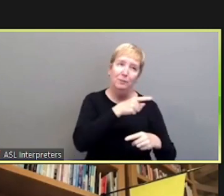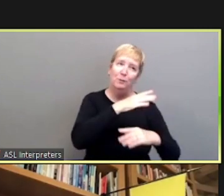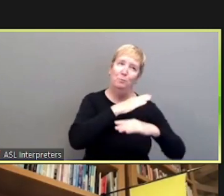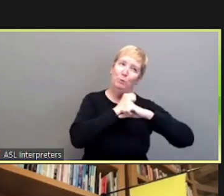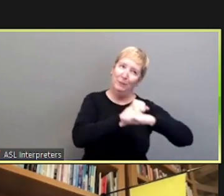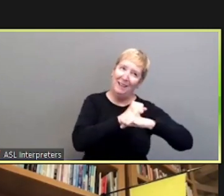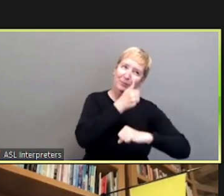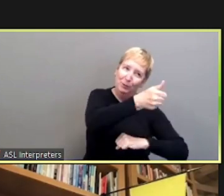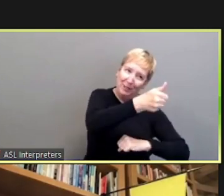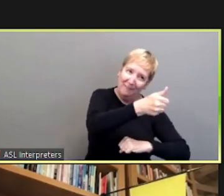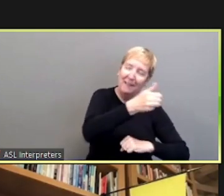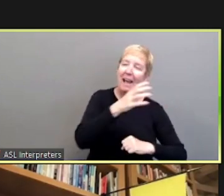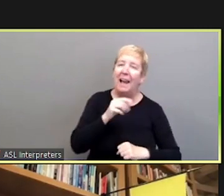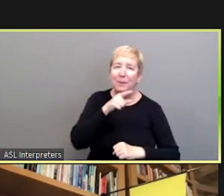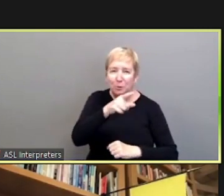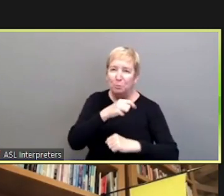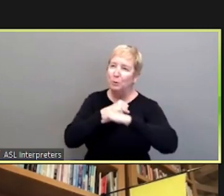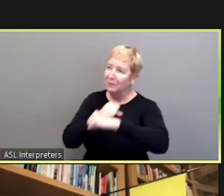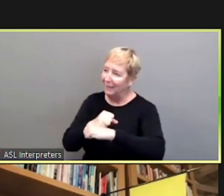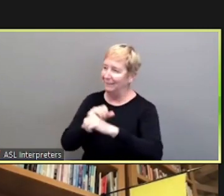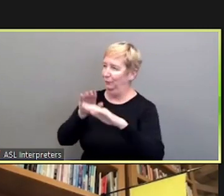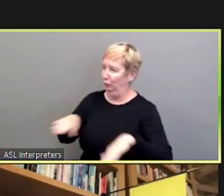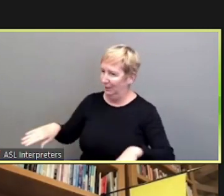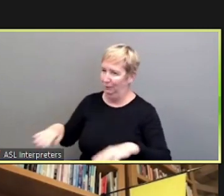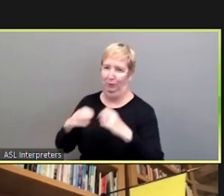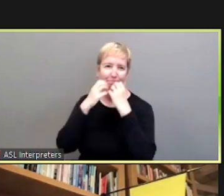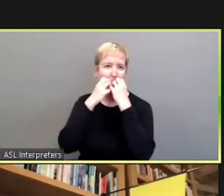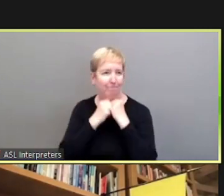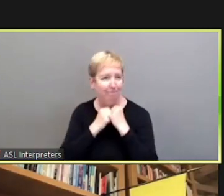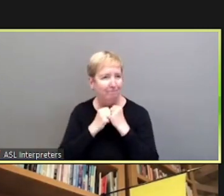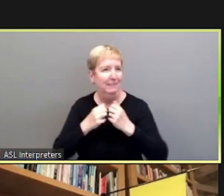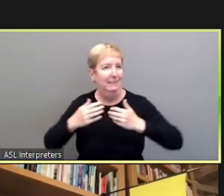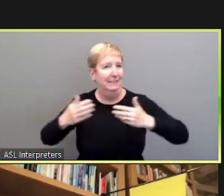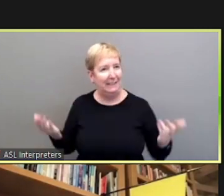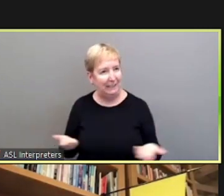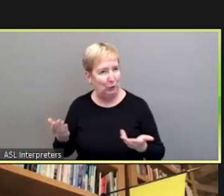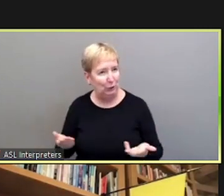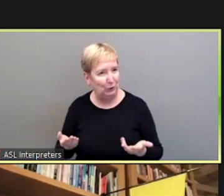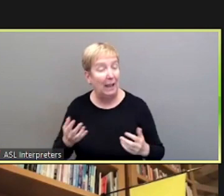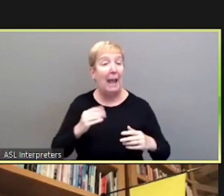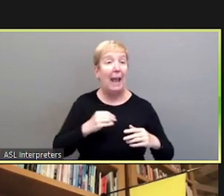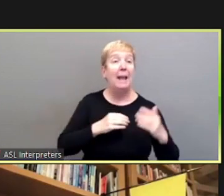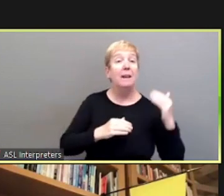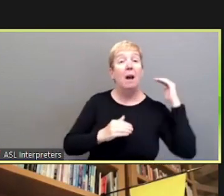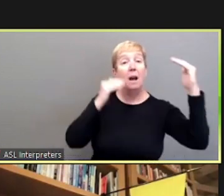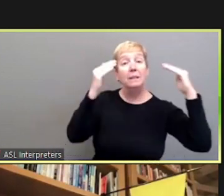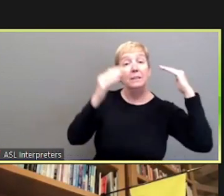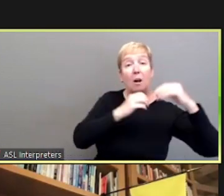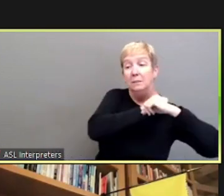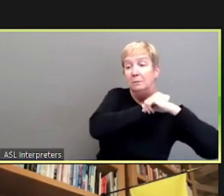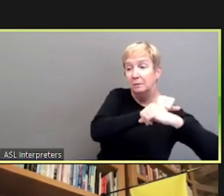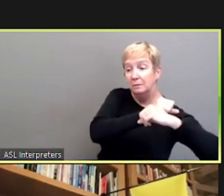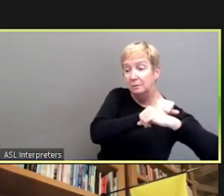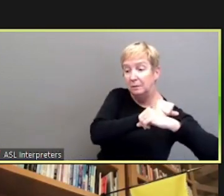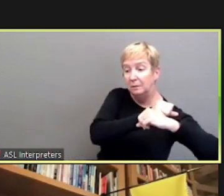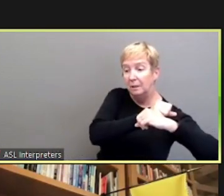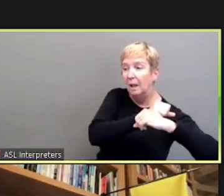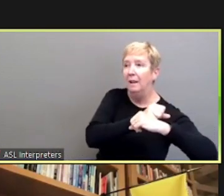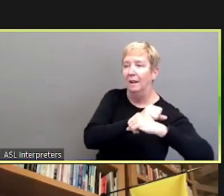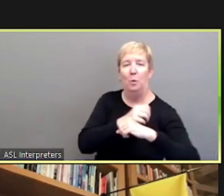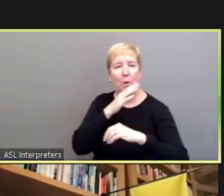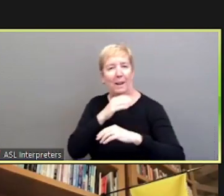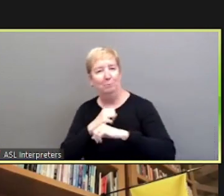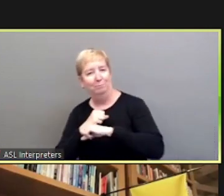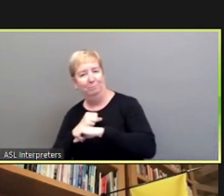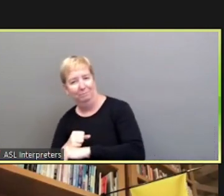protected children in New Mexico, and the immunity of adults is now being shown to protect